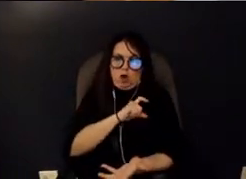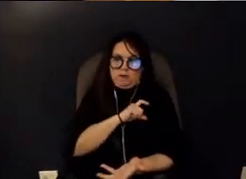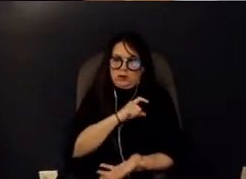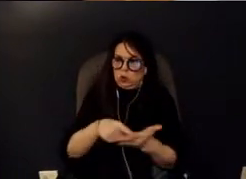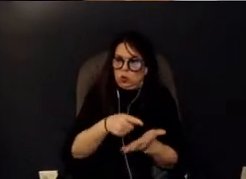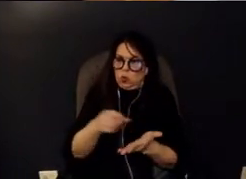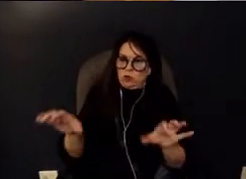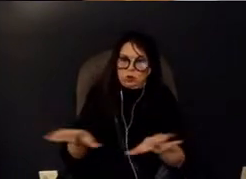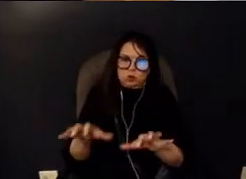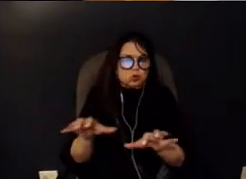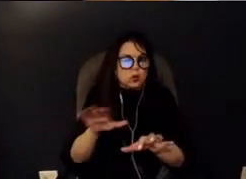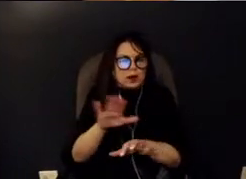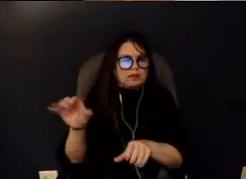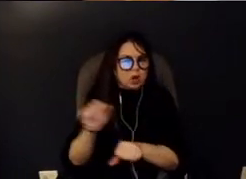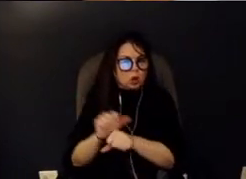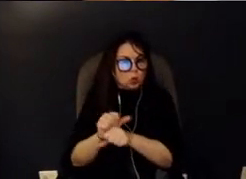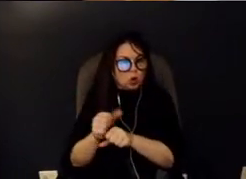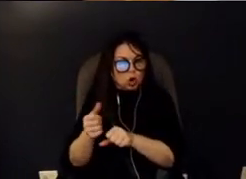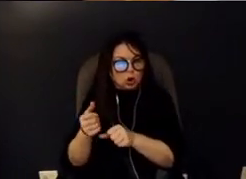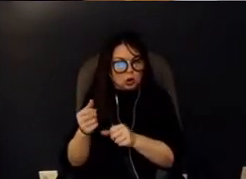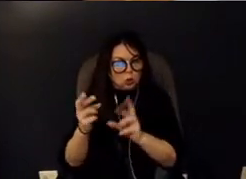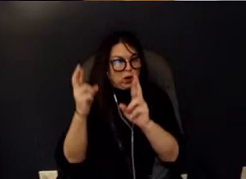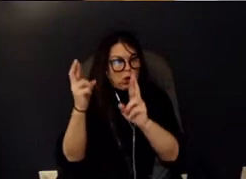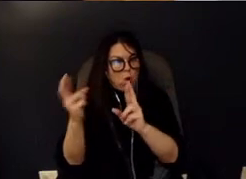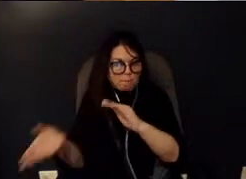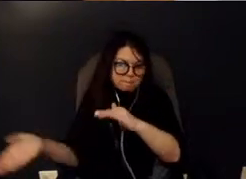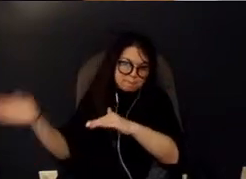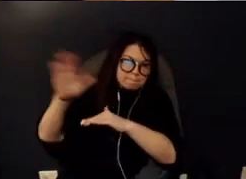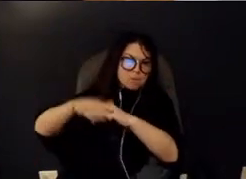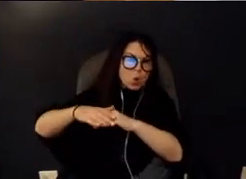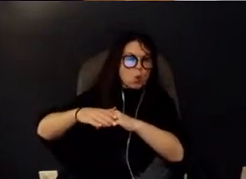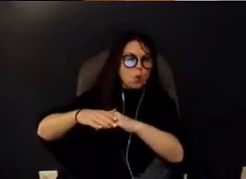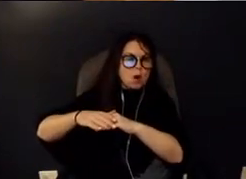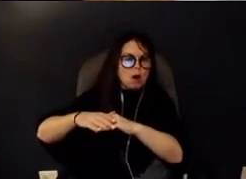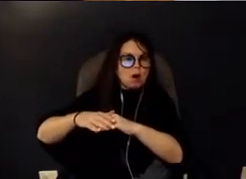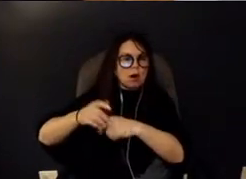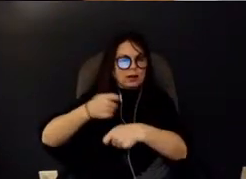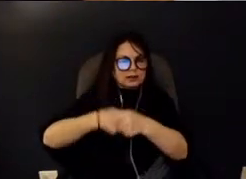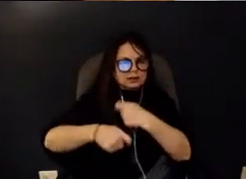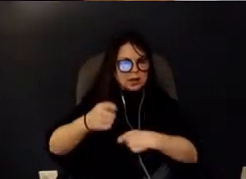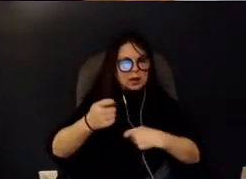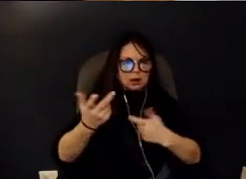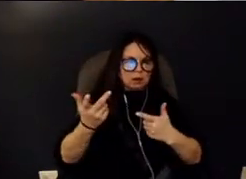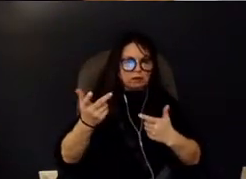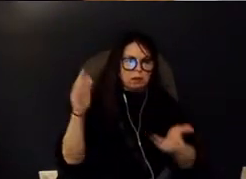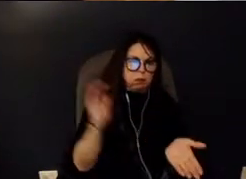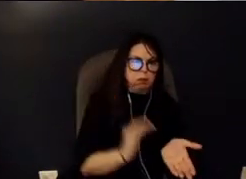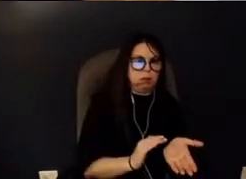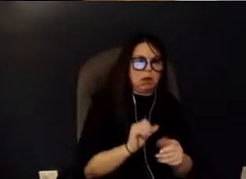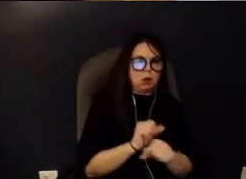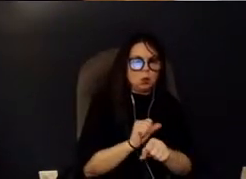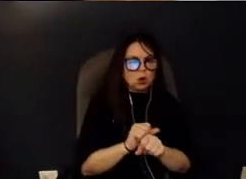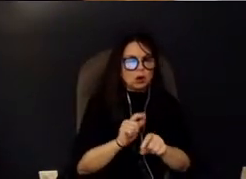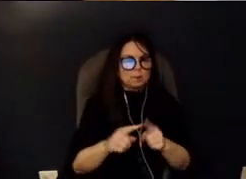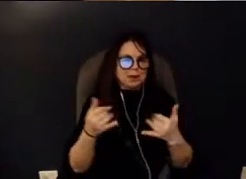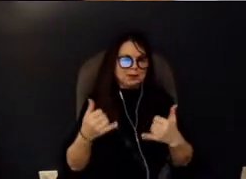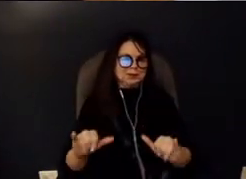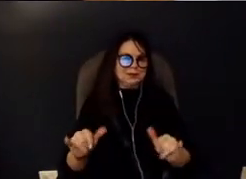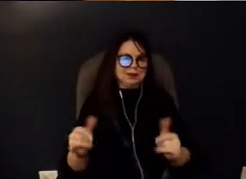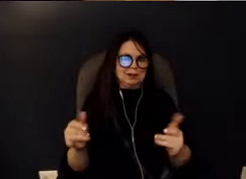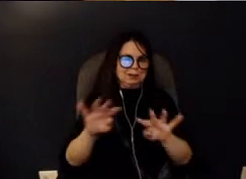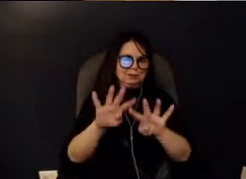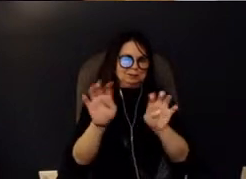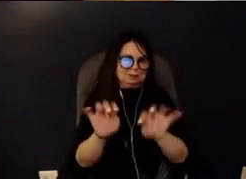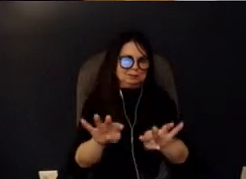more work that is offset than less work, but that is to be determined. We also have upstream investments